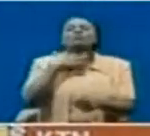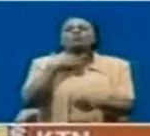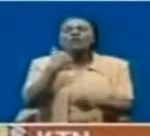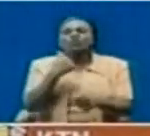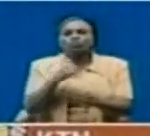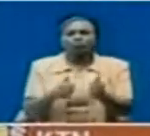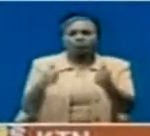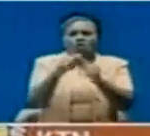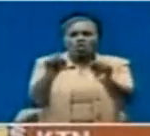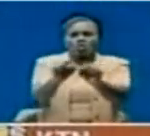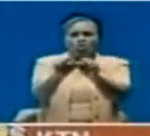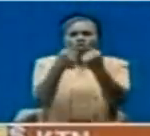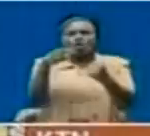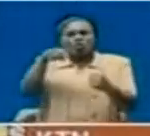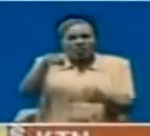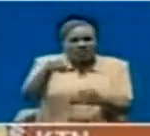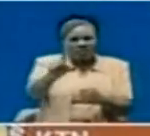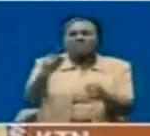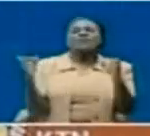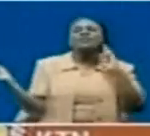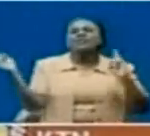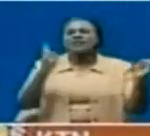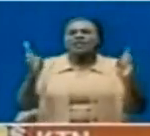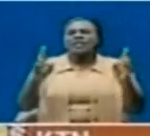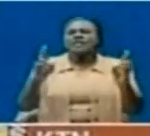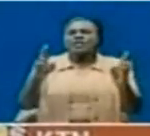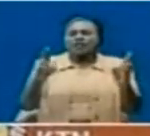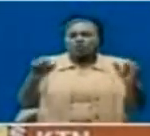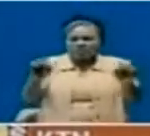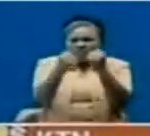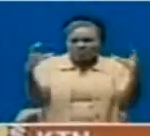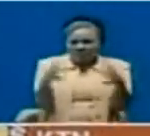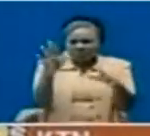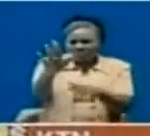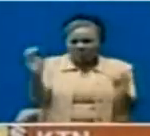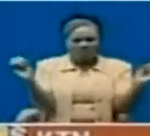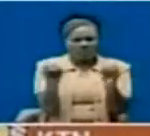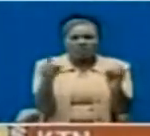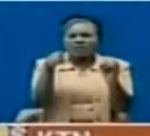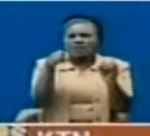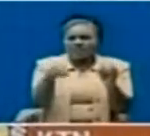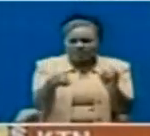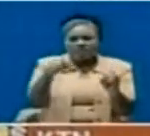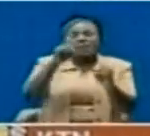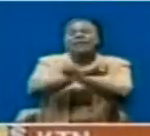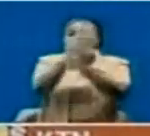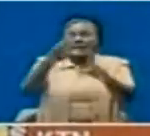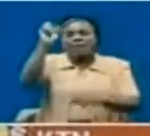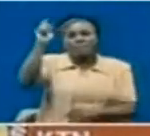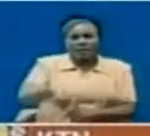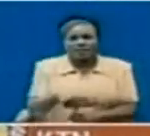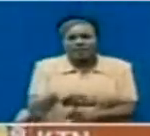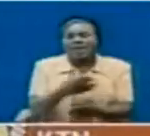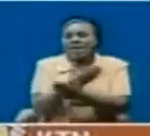what, acquire gani, when you are not ready to acquire your own party. That has to be gotten very clearly.